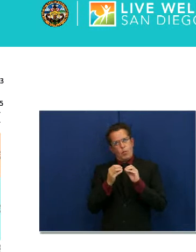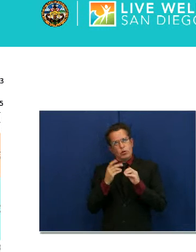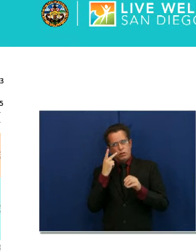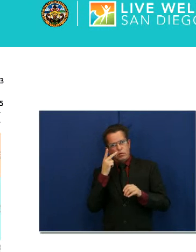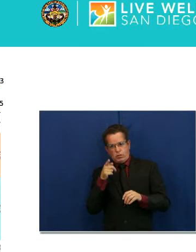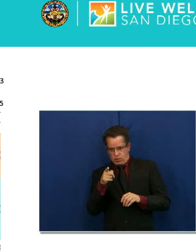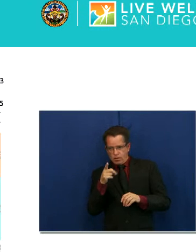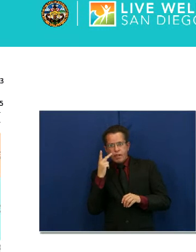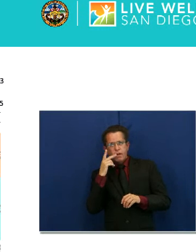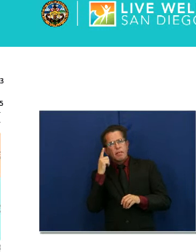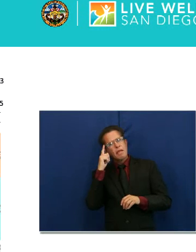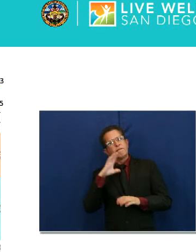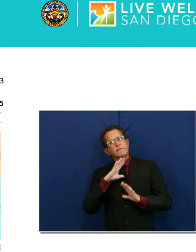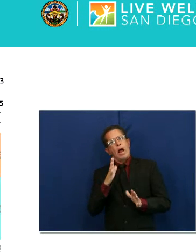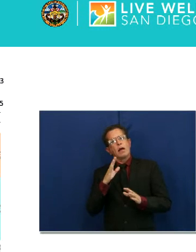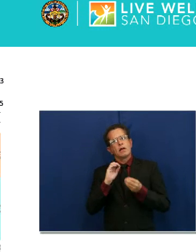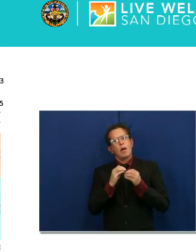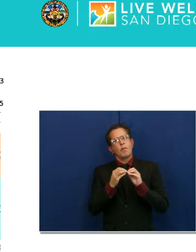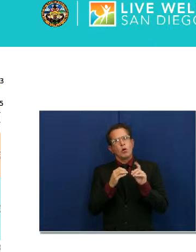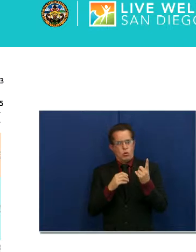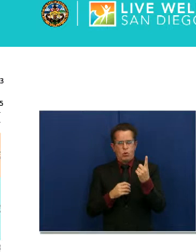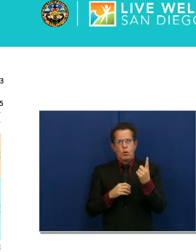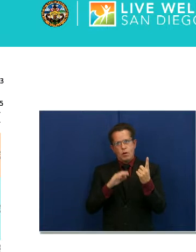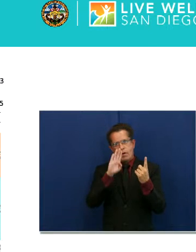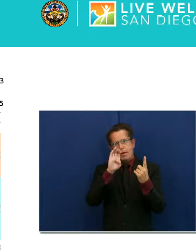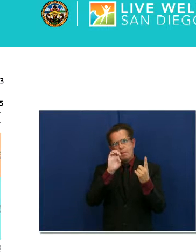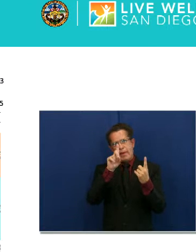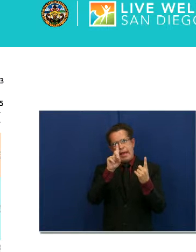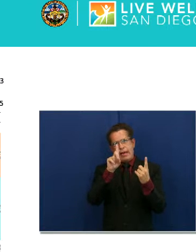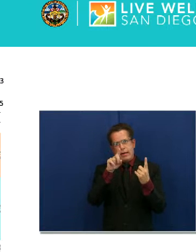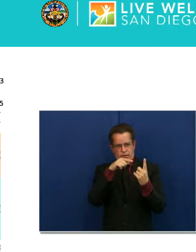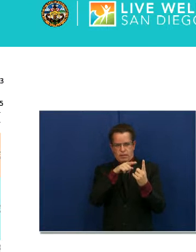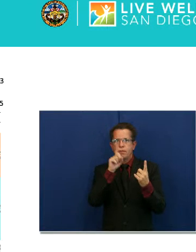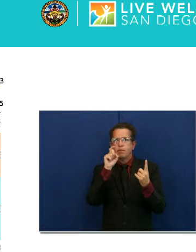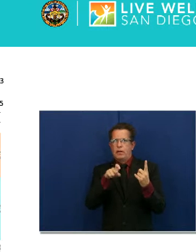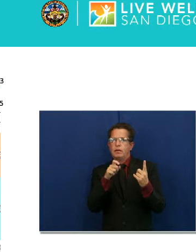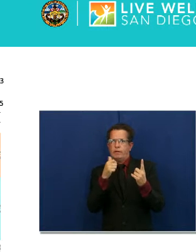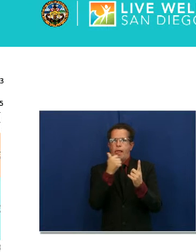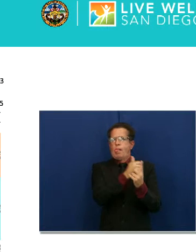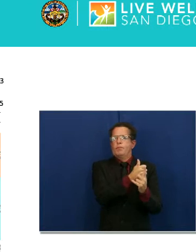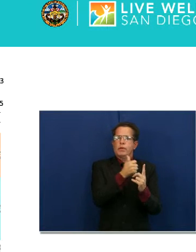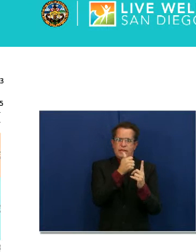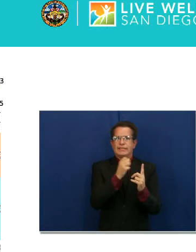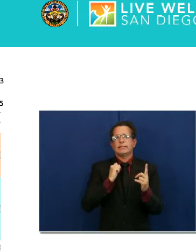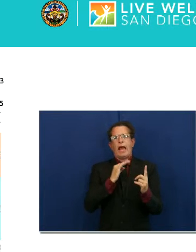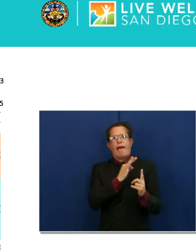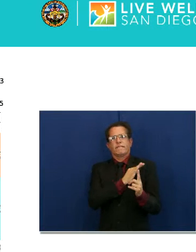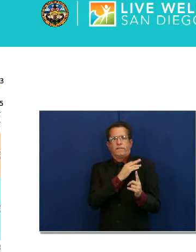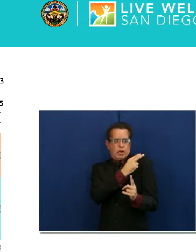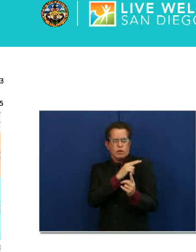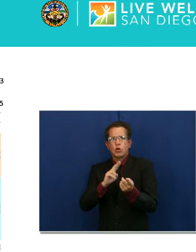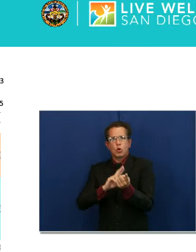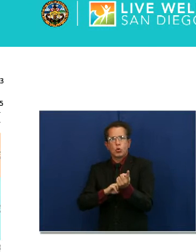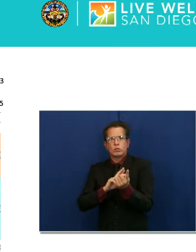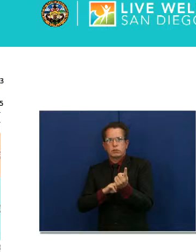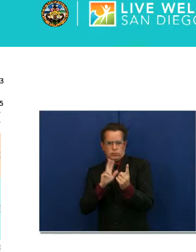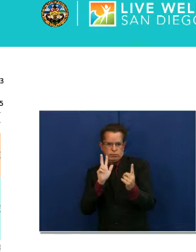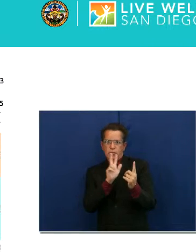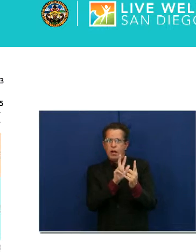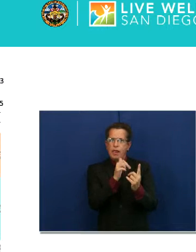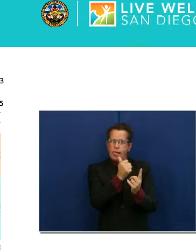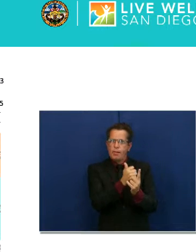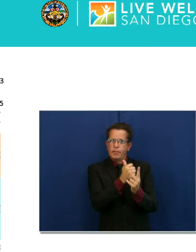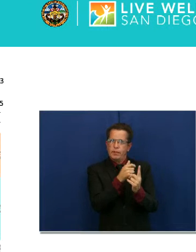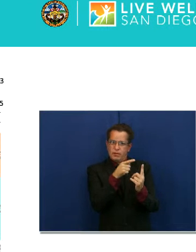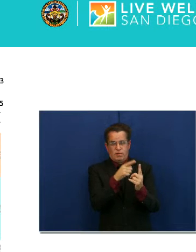well, everything's fine, a bed by itself does not treat you. It needs to be staffed. And we don't know that we could get to fully staffing that. And